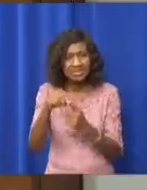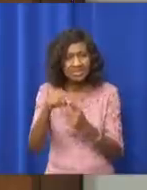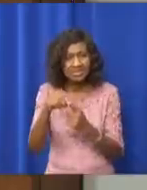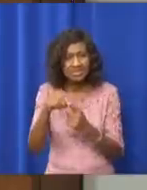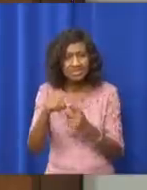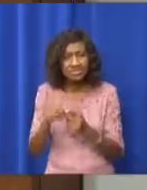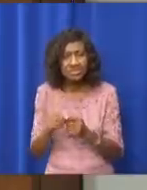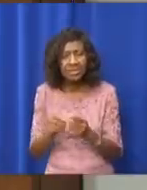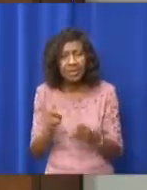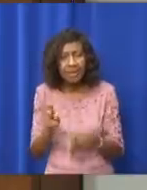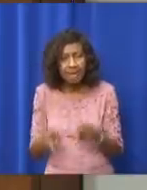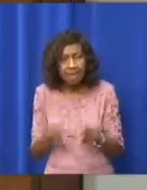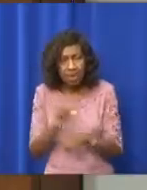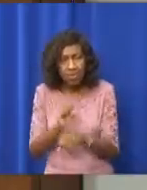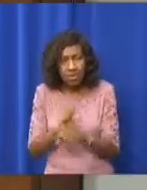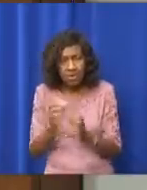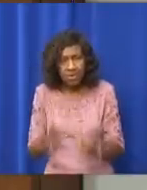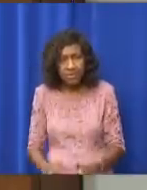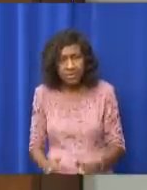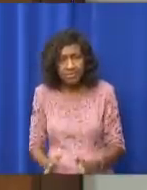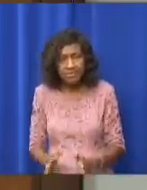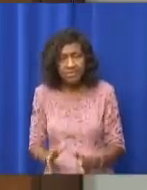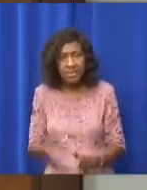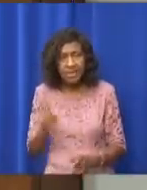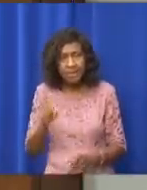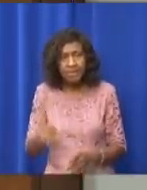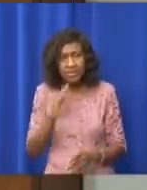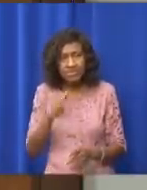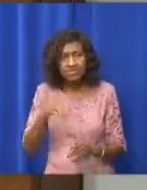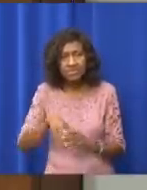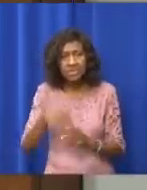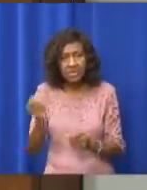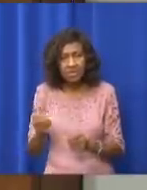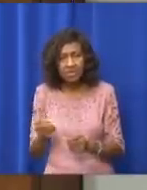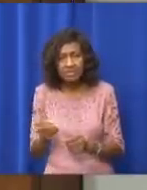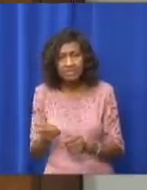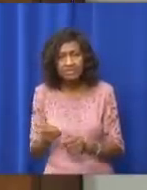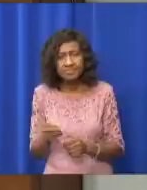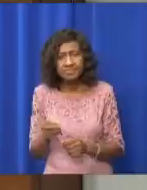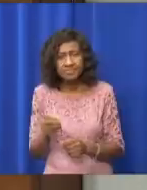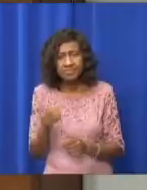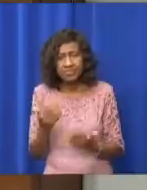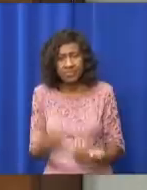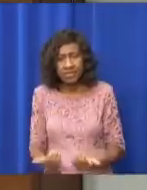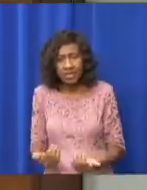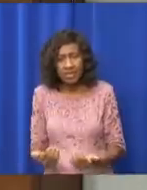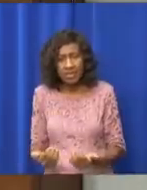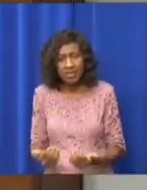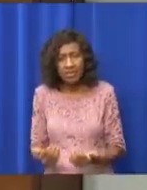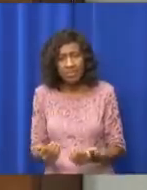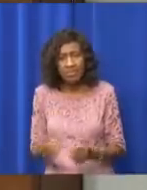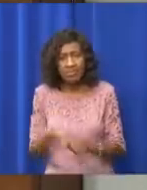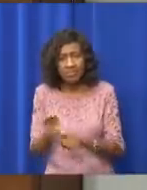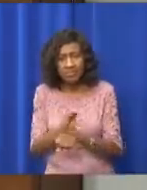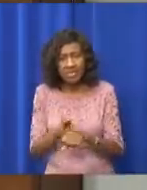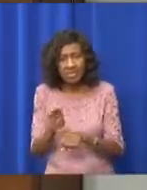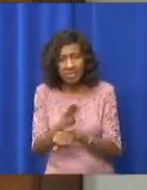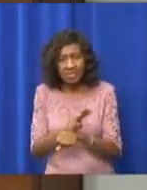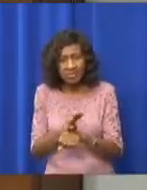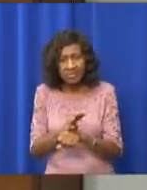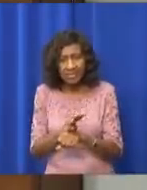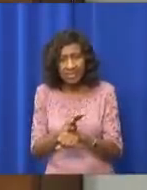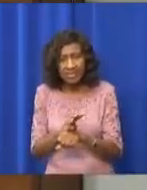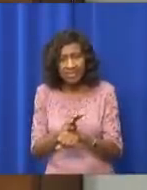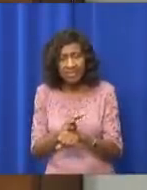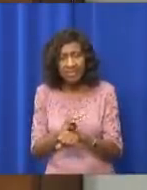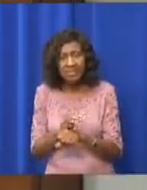road, outside and away from their residence during this period of hard curfew. The current regulations applicable to Cayman Brac are contained in